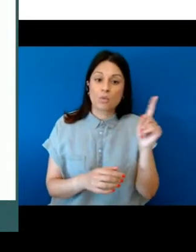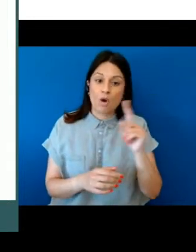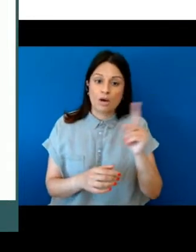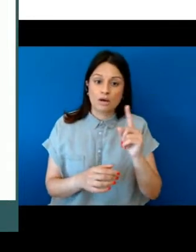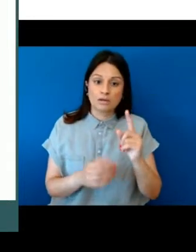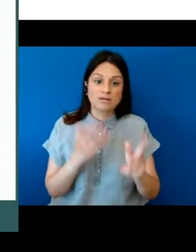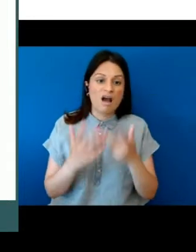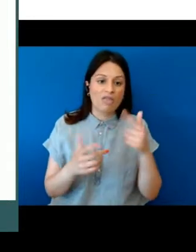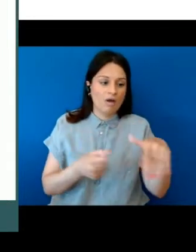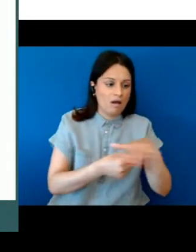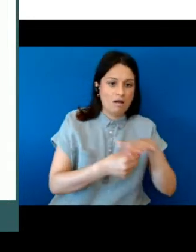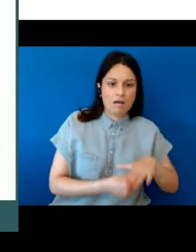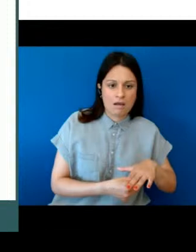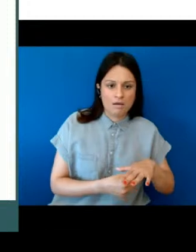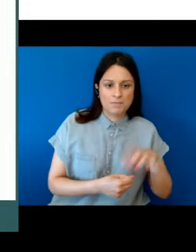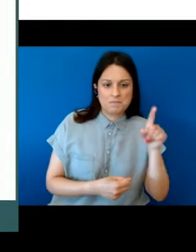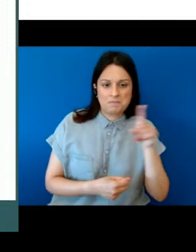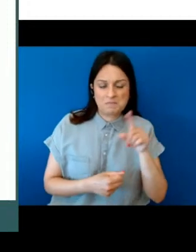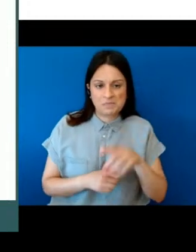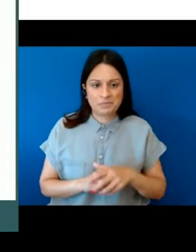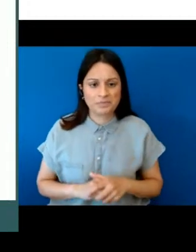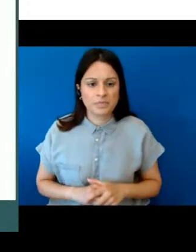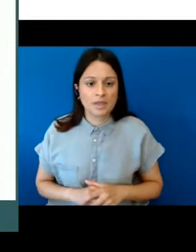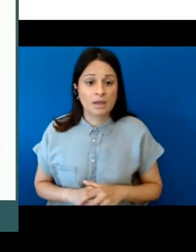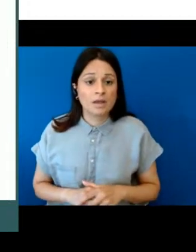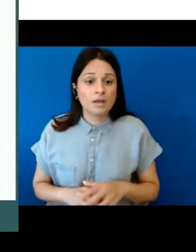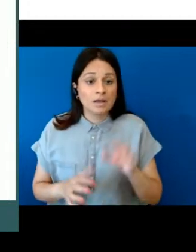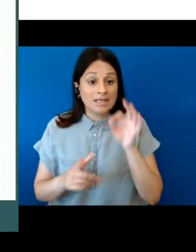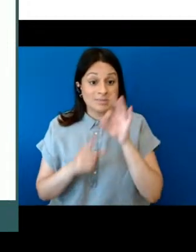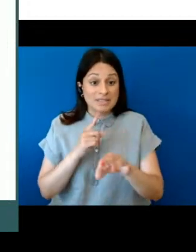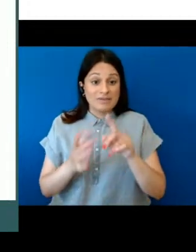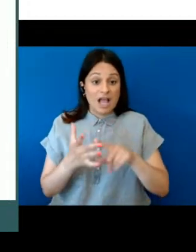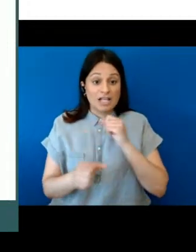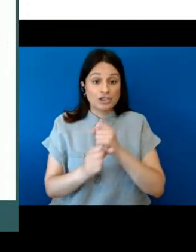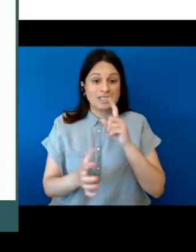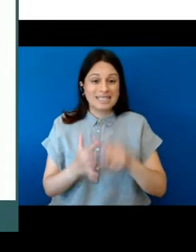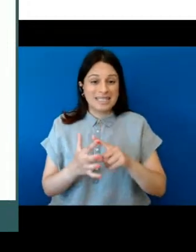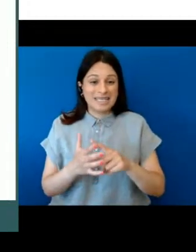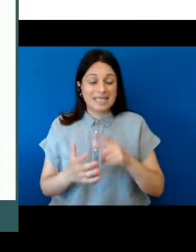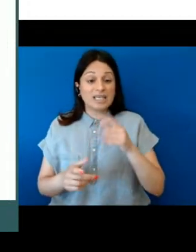scenario. Specific IgE is useful when low or high,